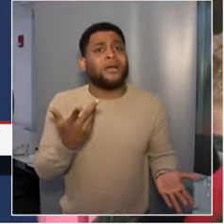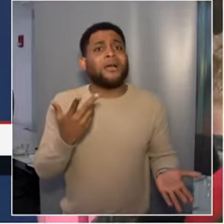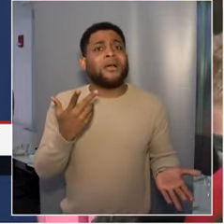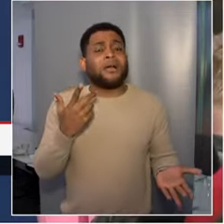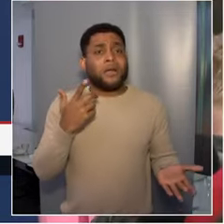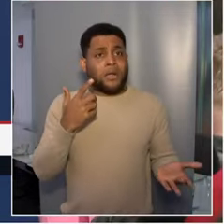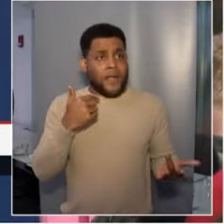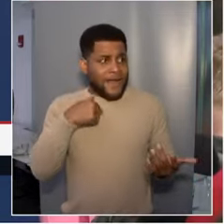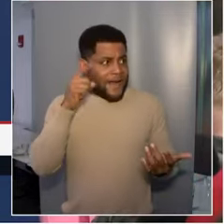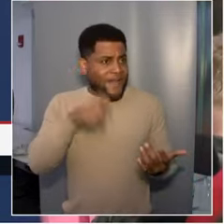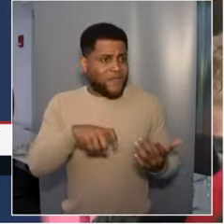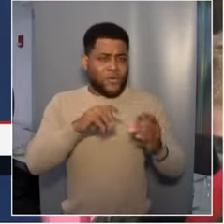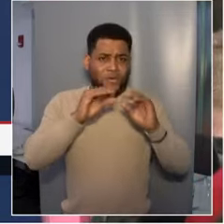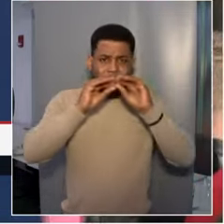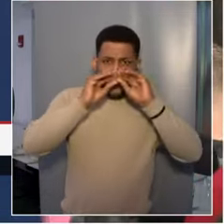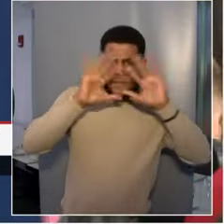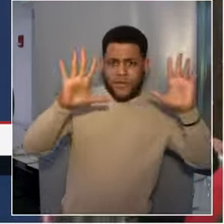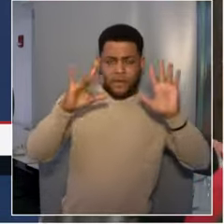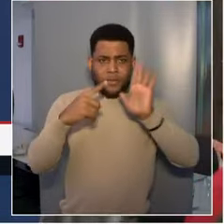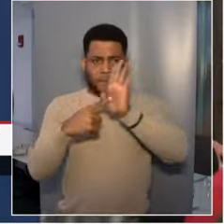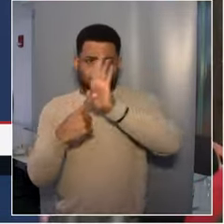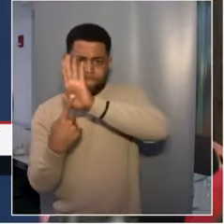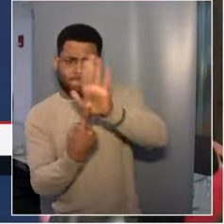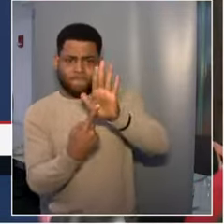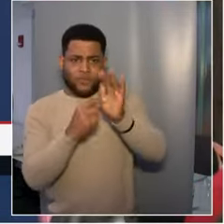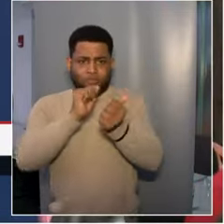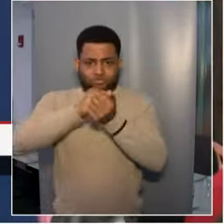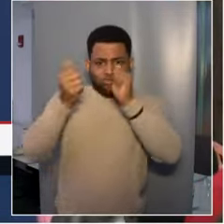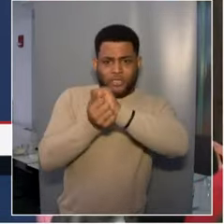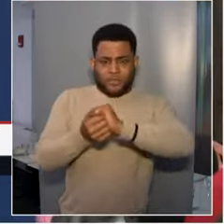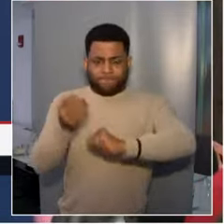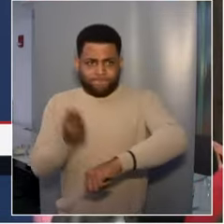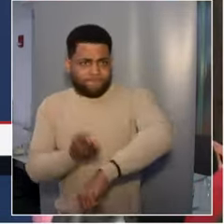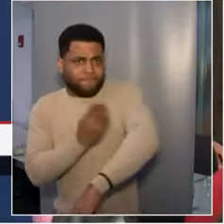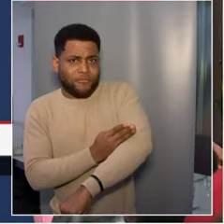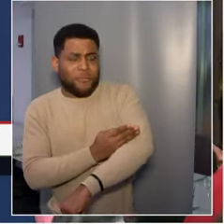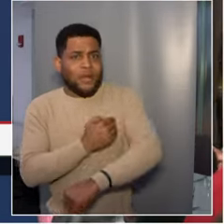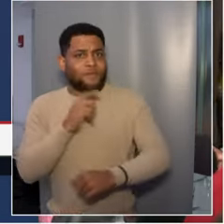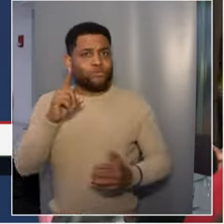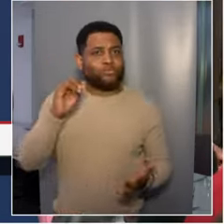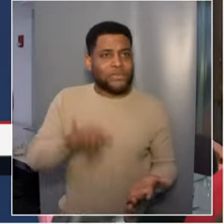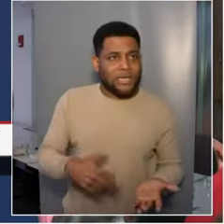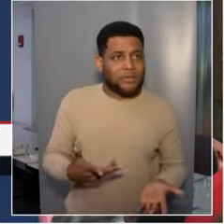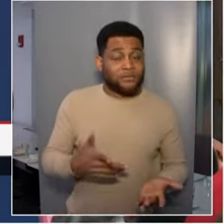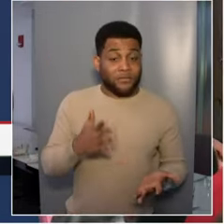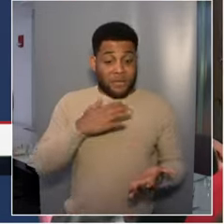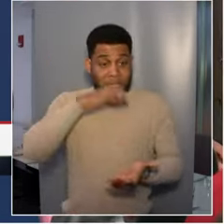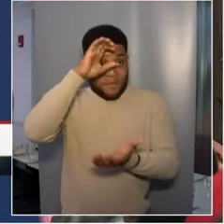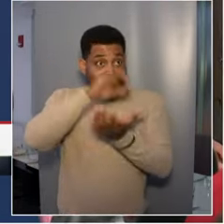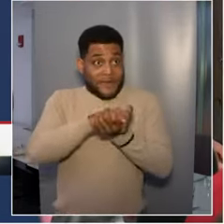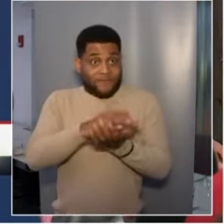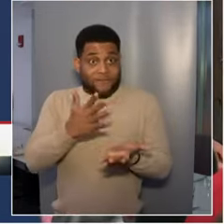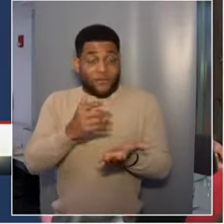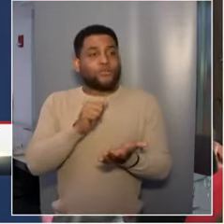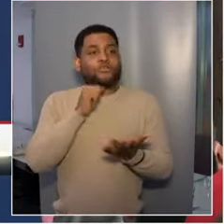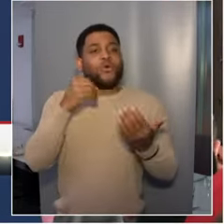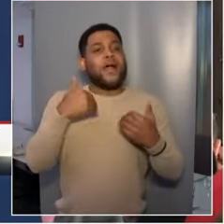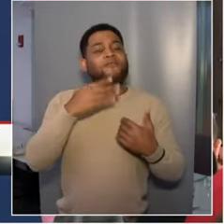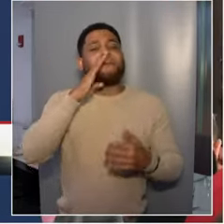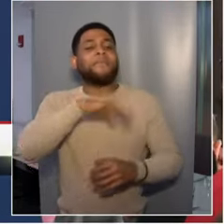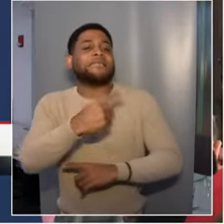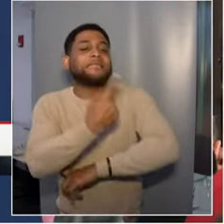visible signs of change and improvement. Okay? My belief is don't have a bad day. If you have a bad